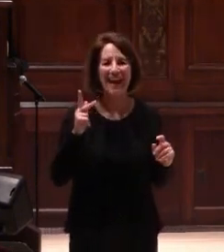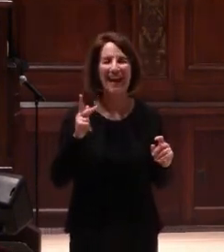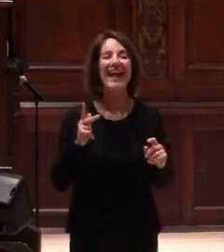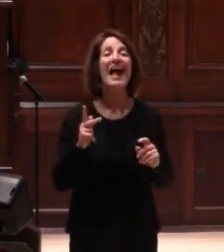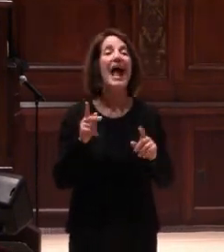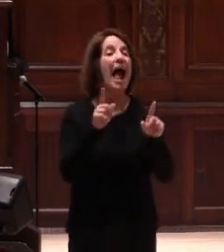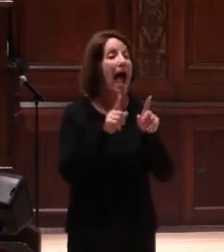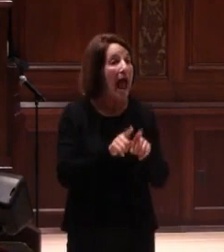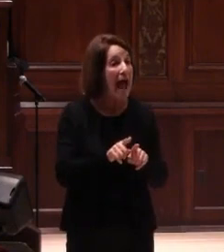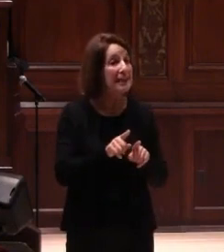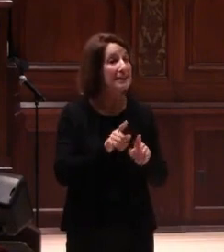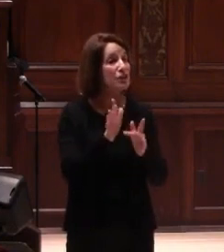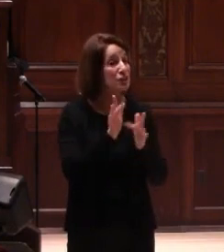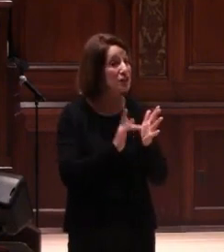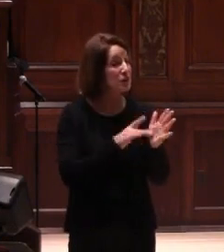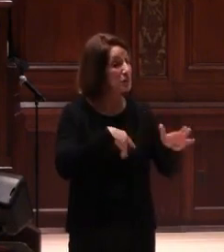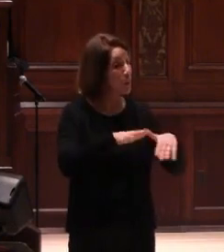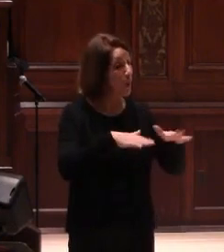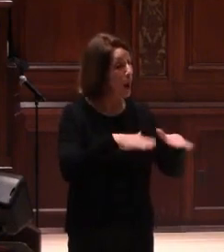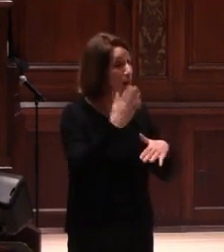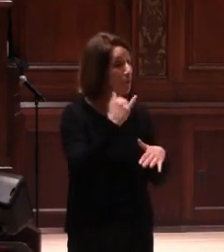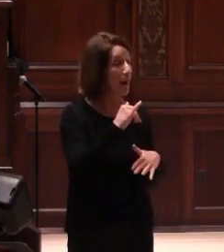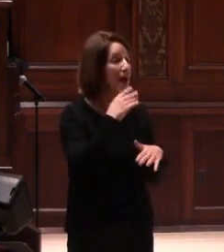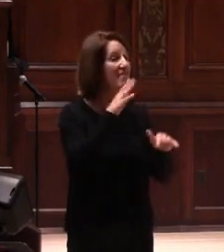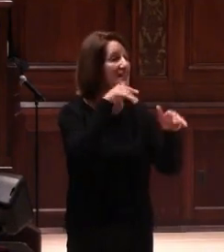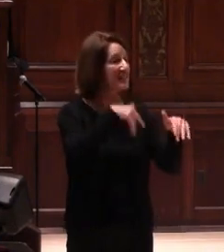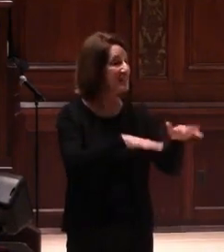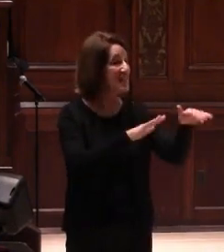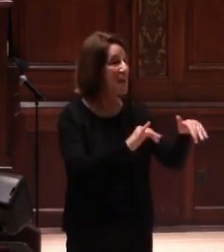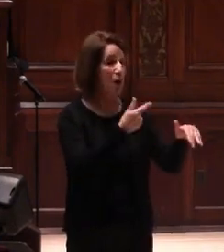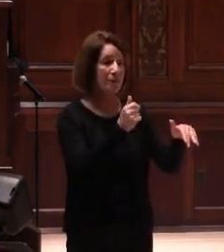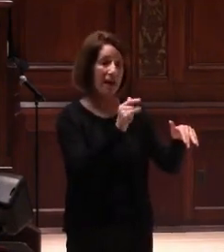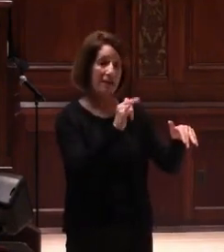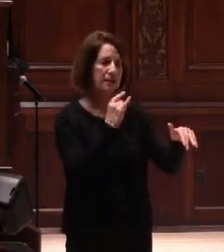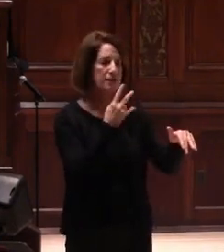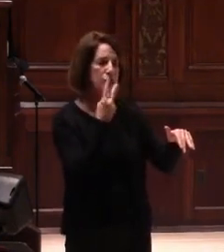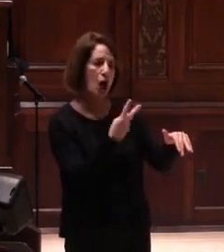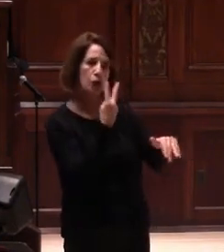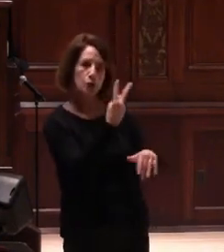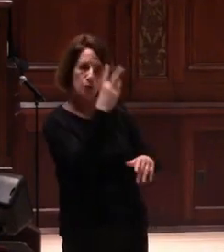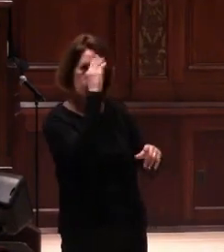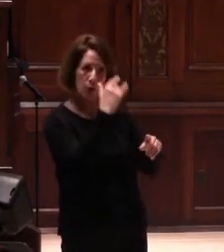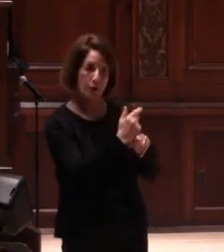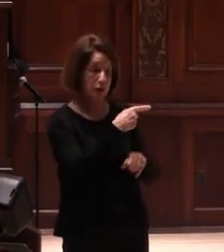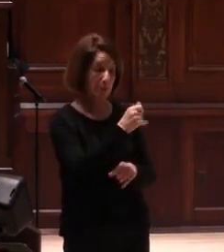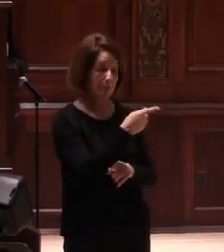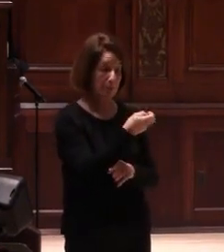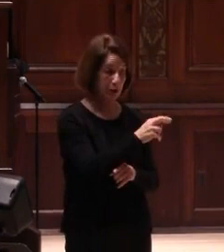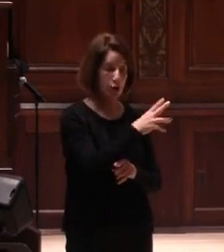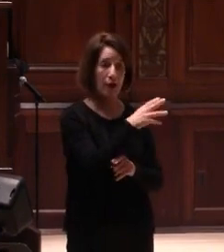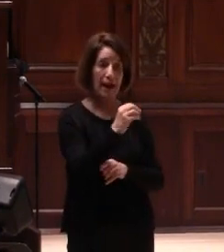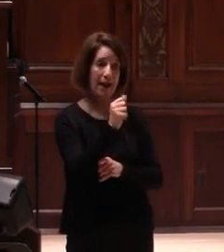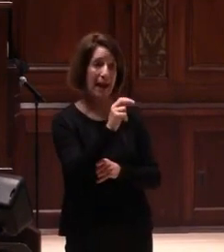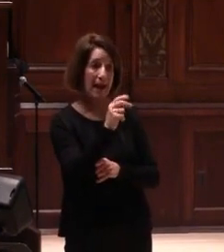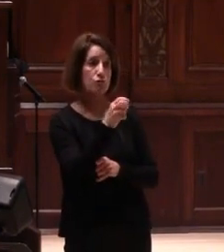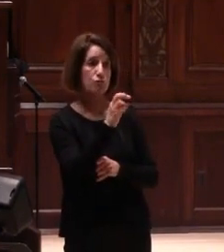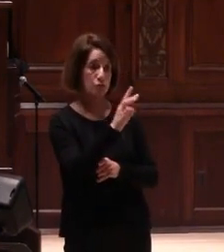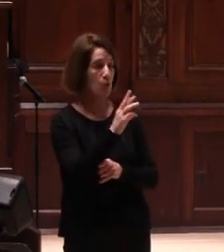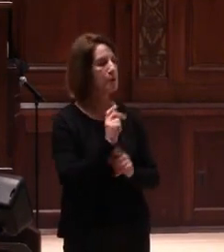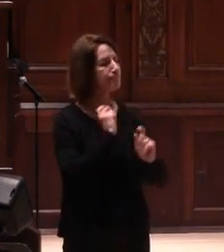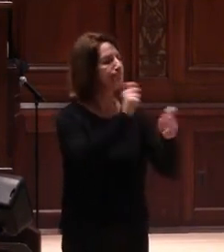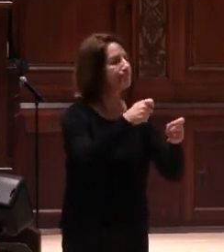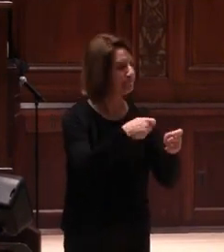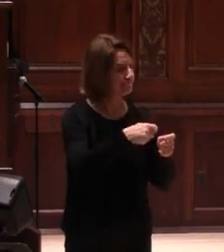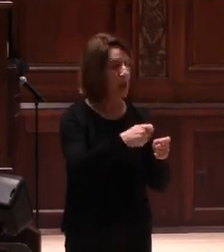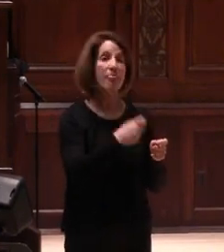As he was walking by the Sea of Galilee, he saw two brothers, Simon, who's called Peter, and his brother Andrew, casting a net into the sea. They